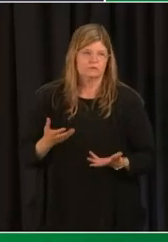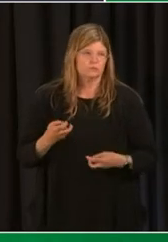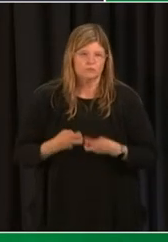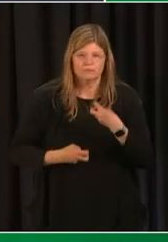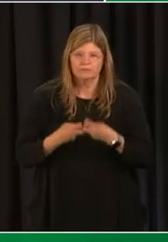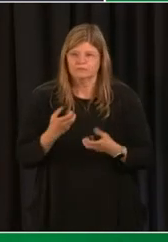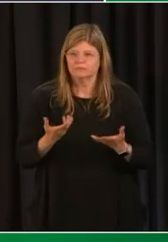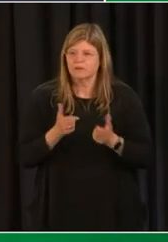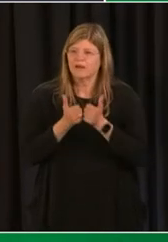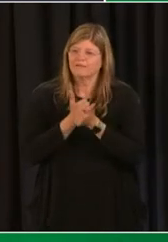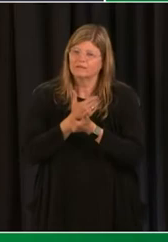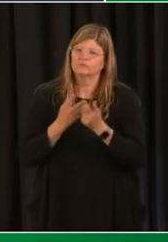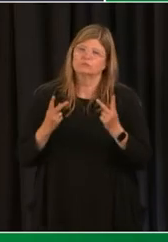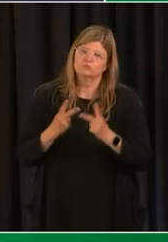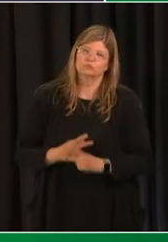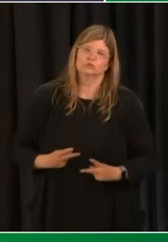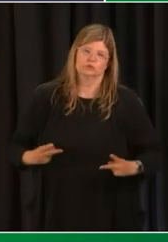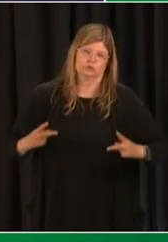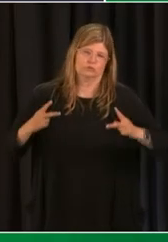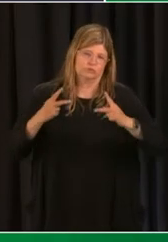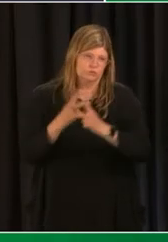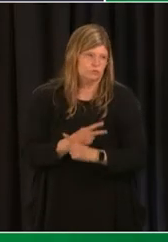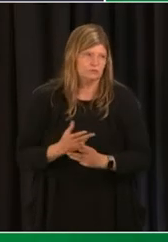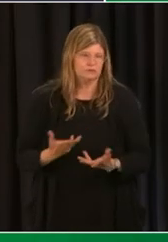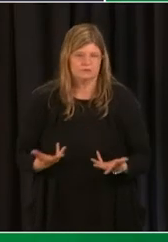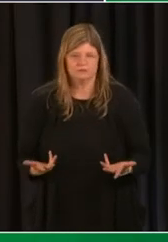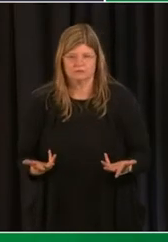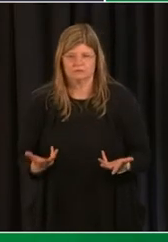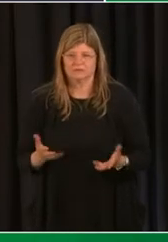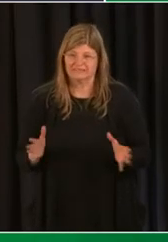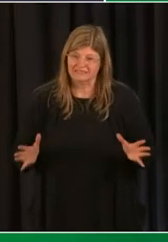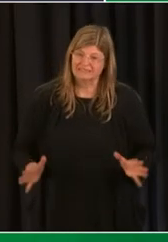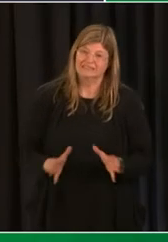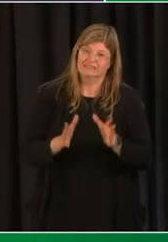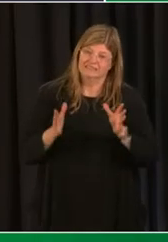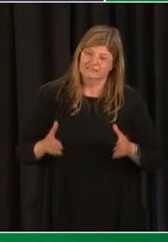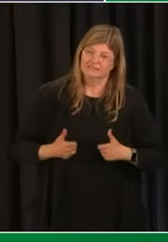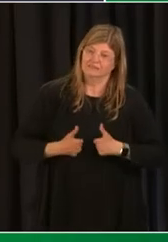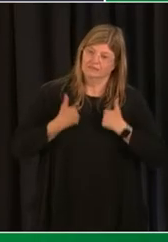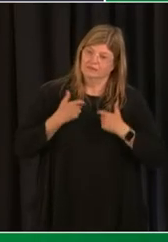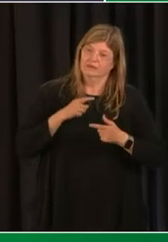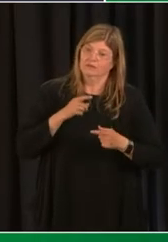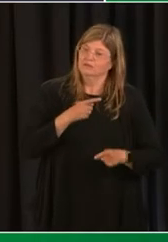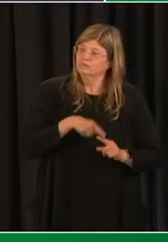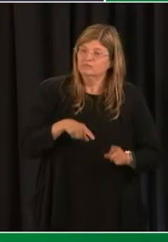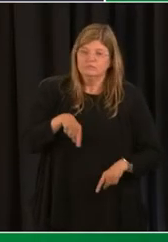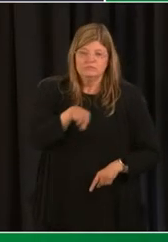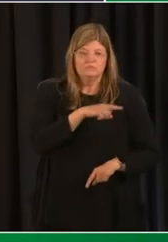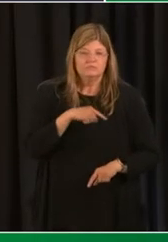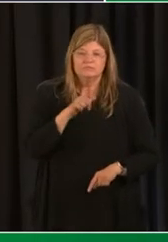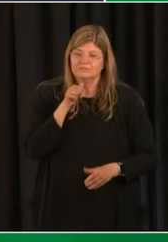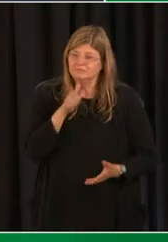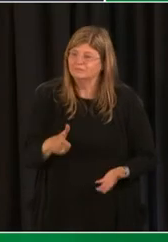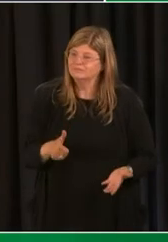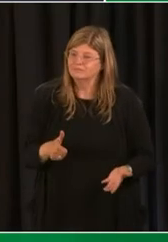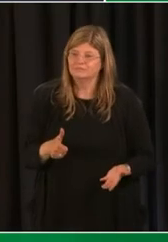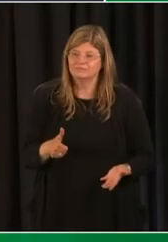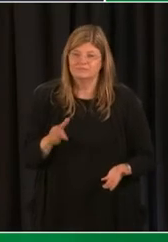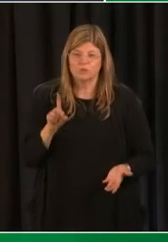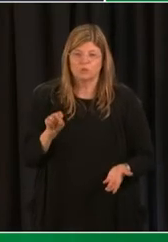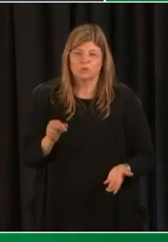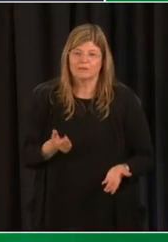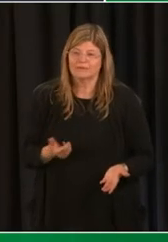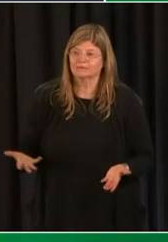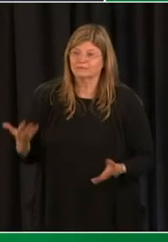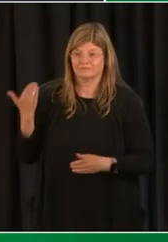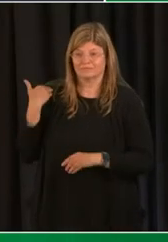although they have encouraged their tenants to apply for the programs, they have not. So the last